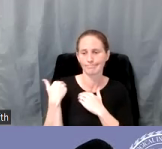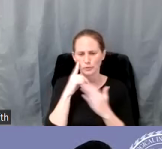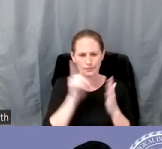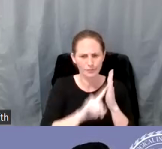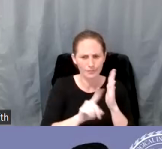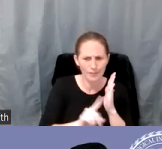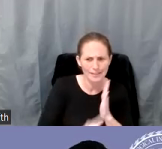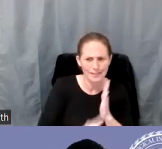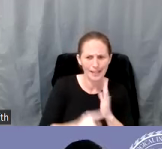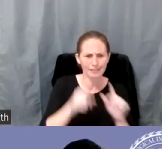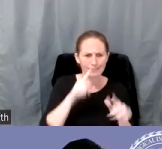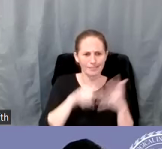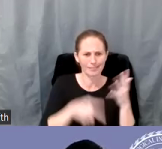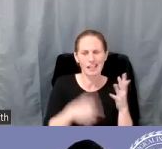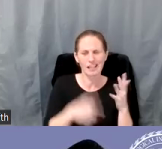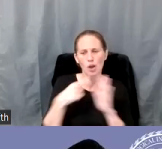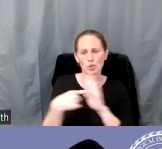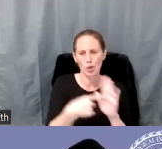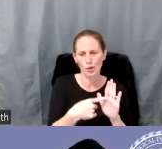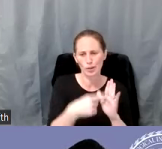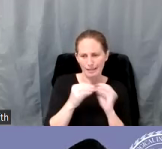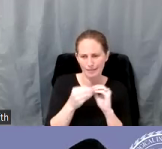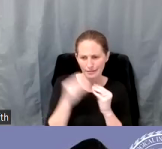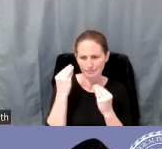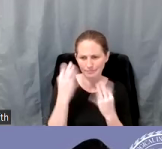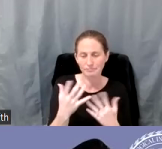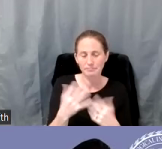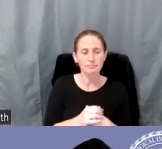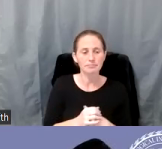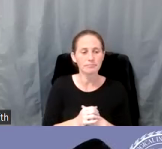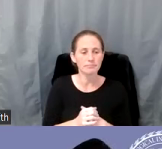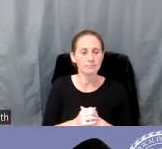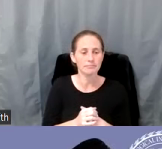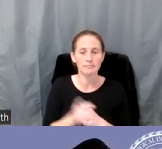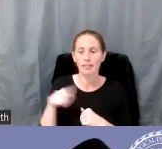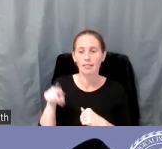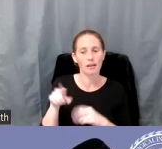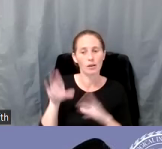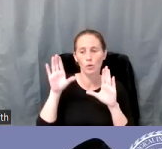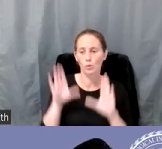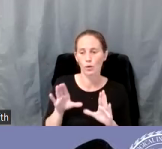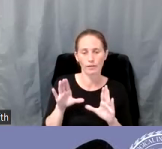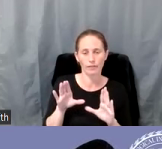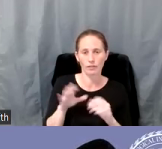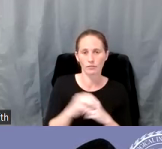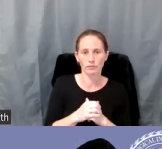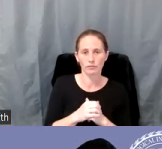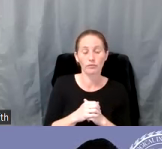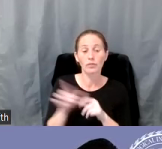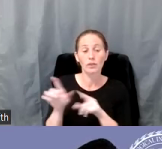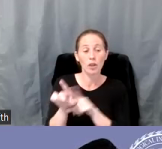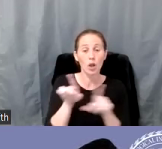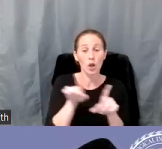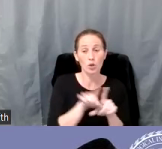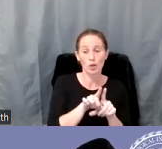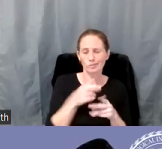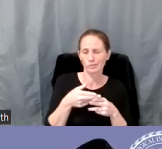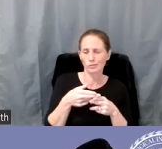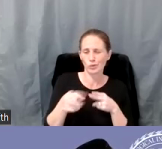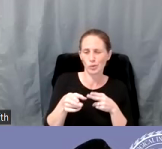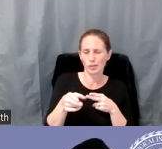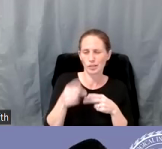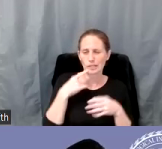these data sets that I'll show you today, really to the best of their ability. They've done an excellent job. I also want just very briefly